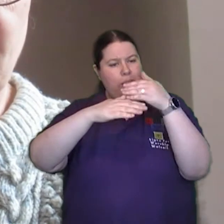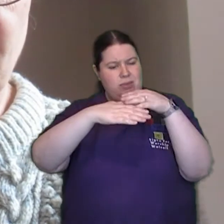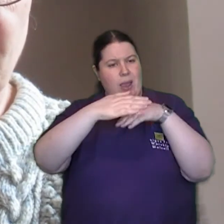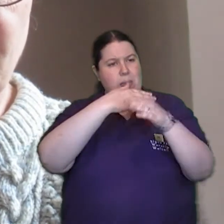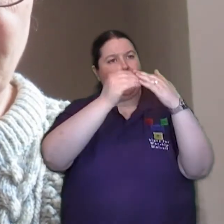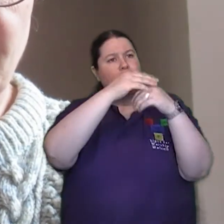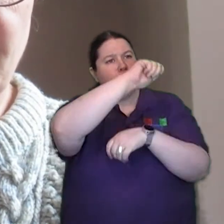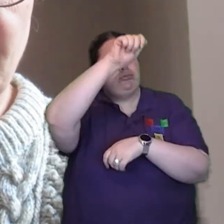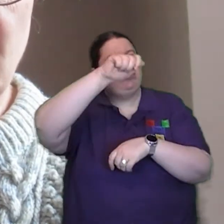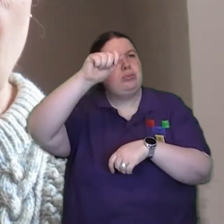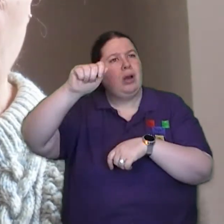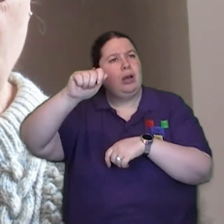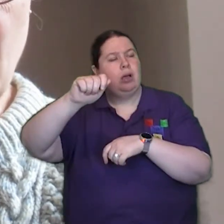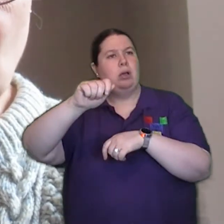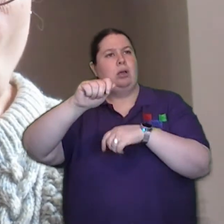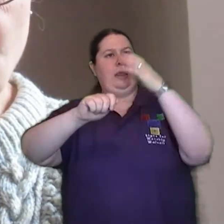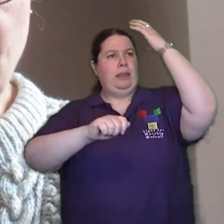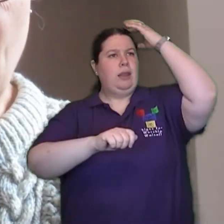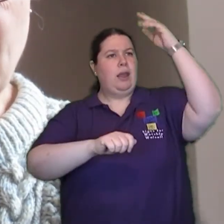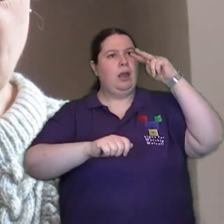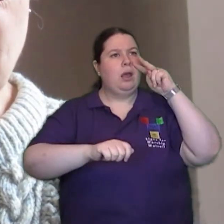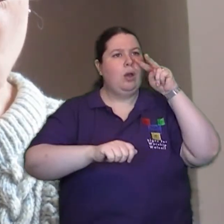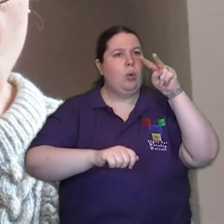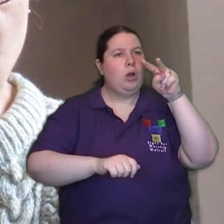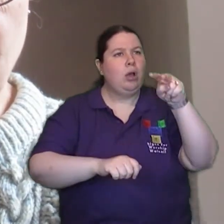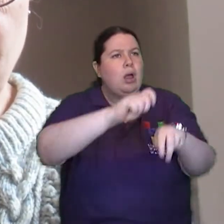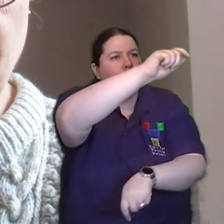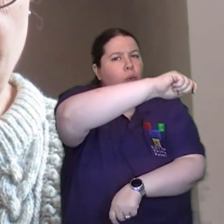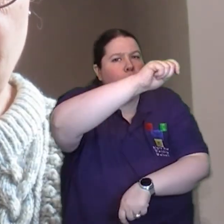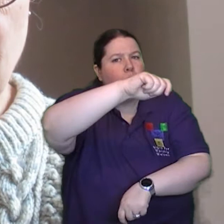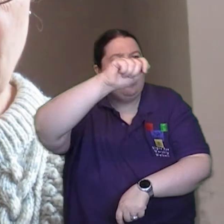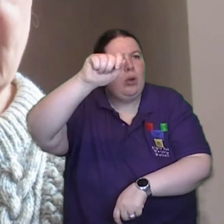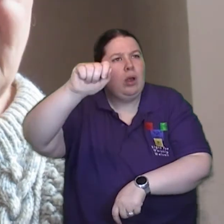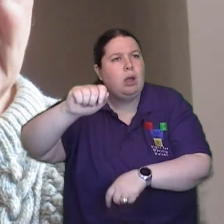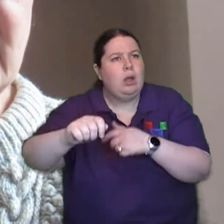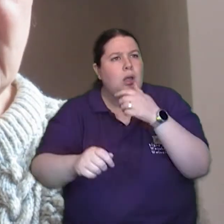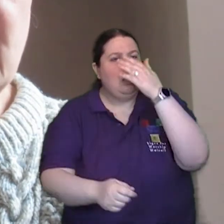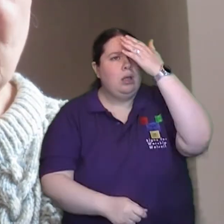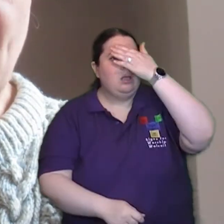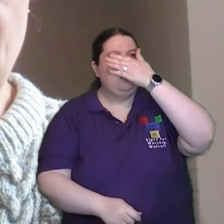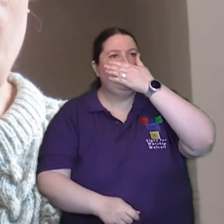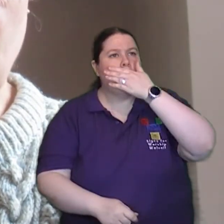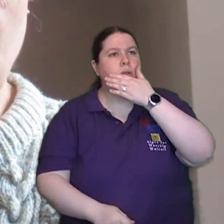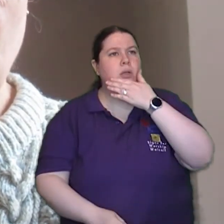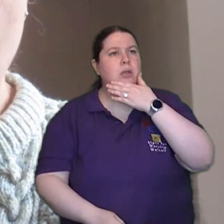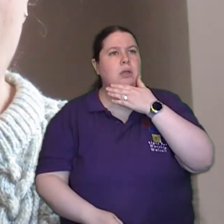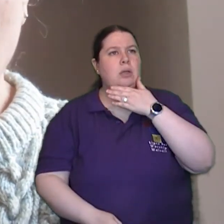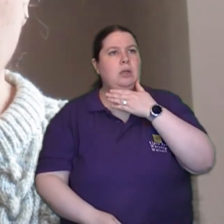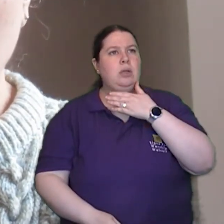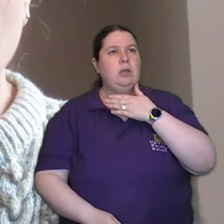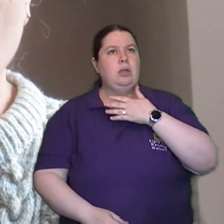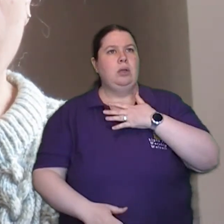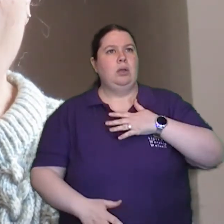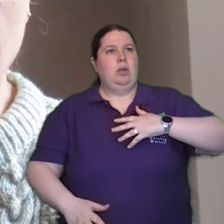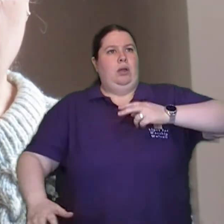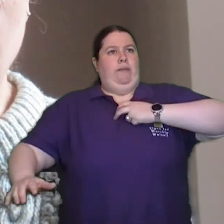palace. The king watched the hand as it wrote. His face turned pale, and